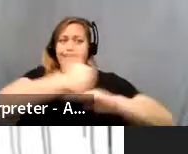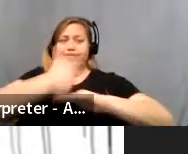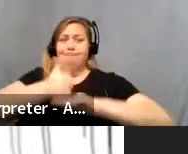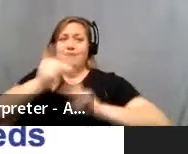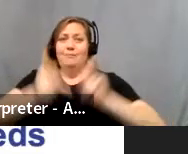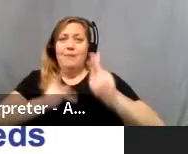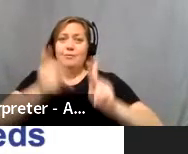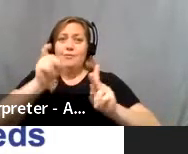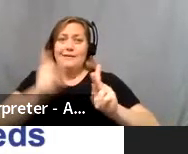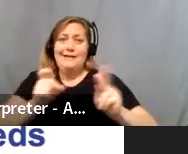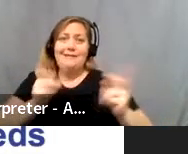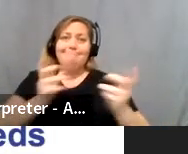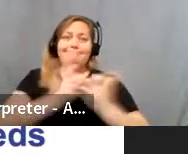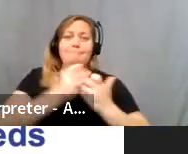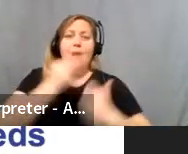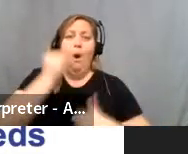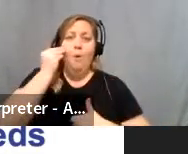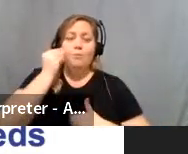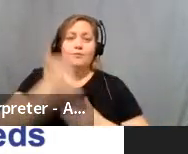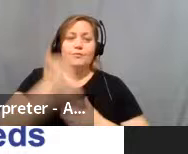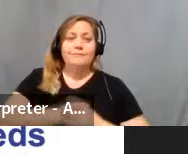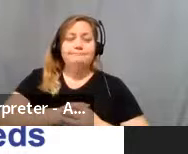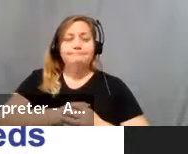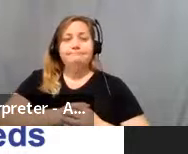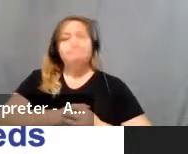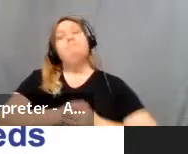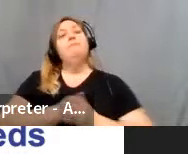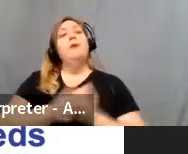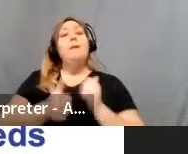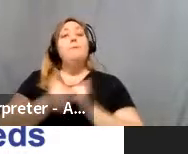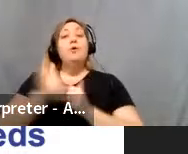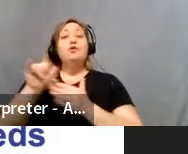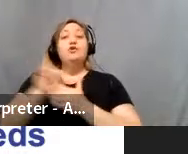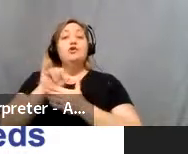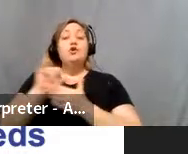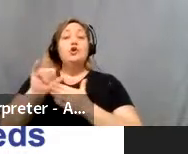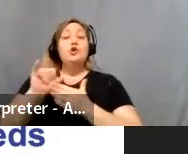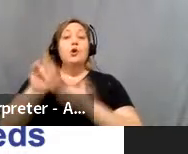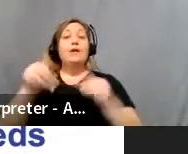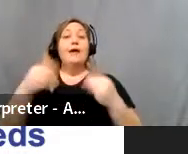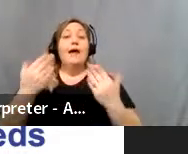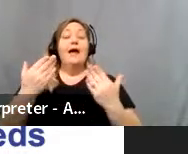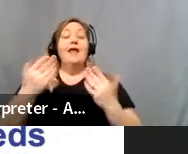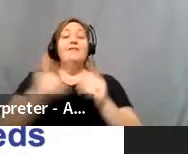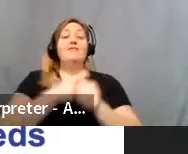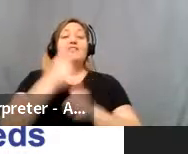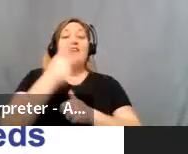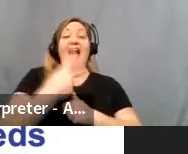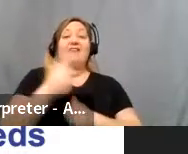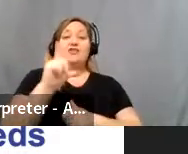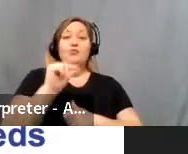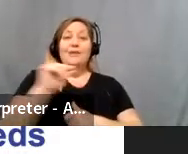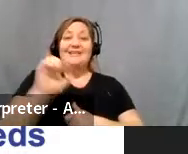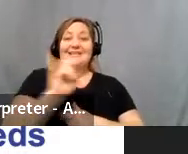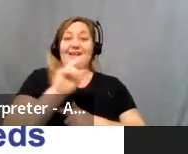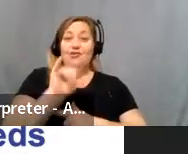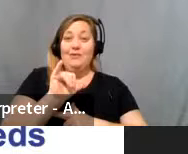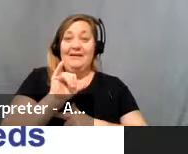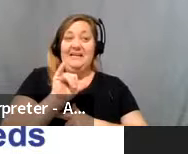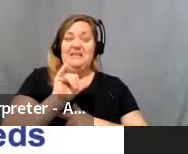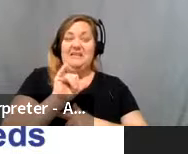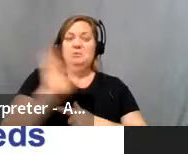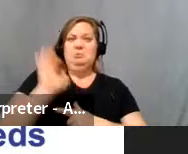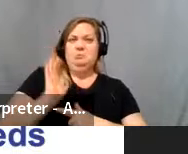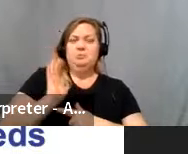Next slide, please. Most of New York City's housing was created in the first half of the 20th century. Since that time,